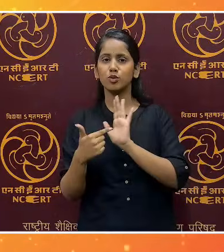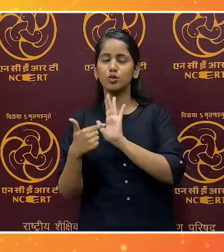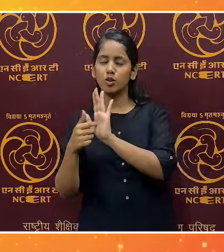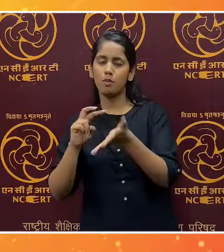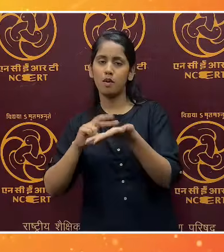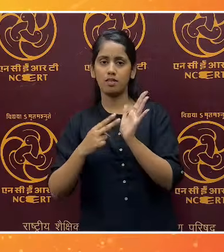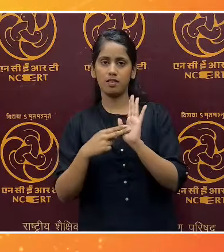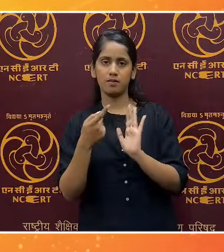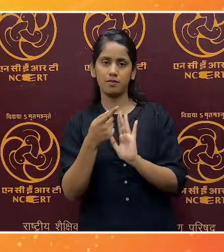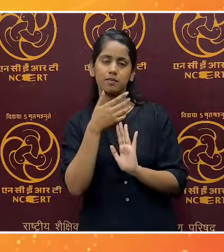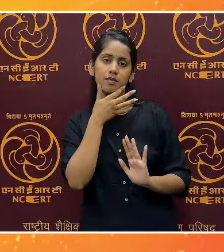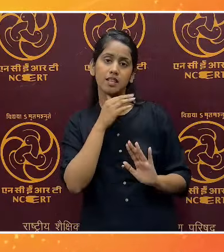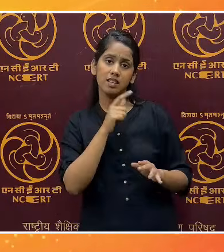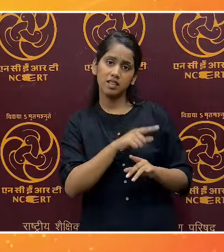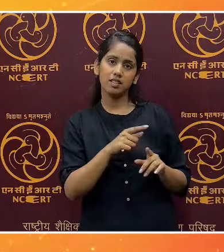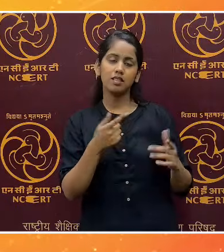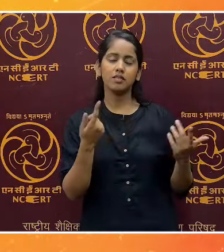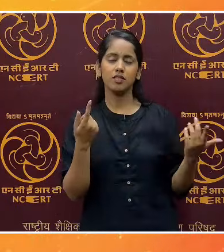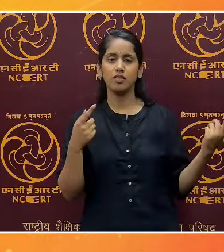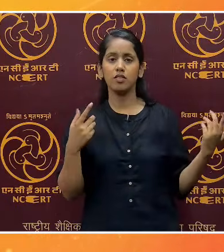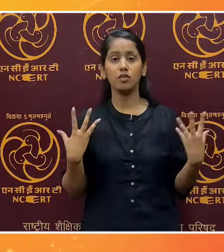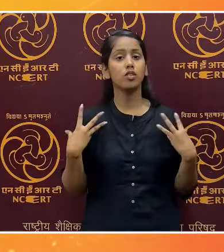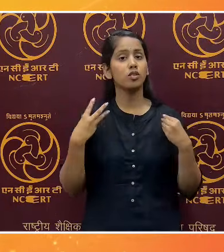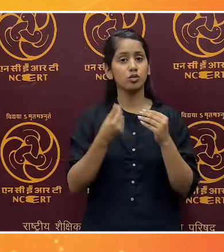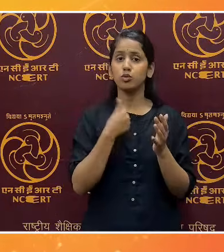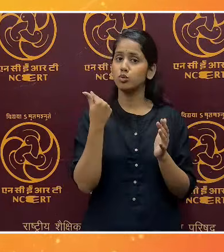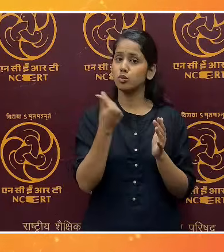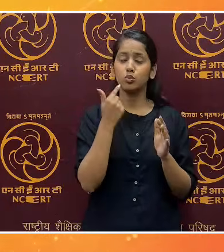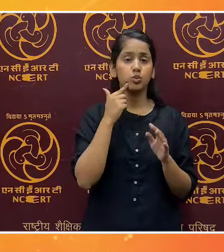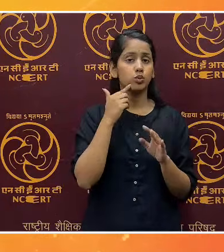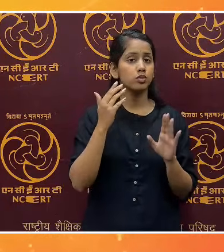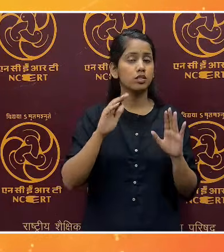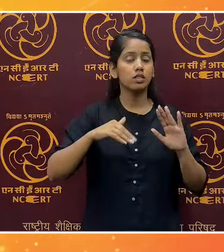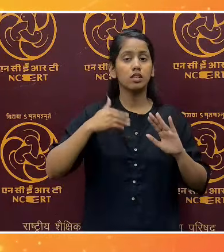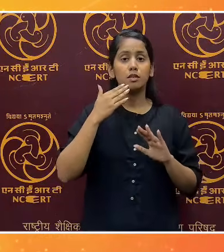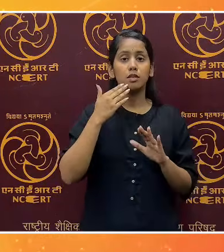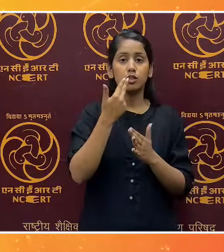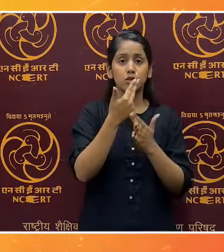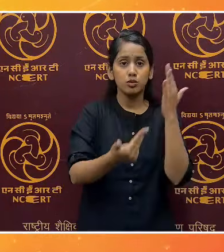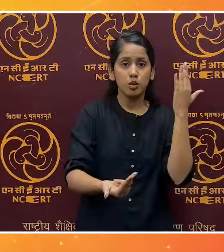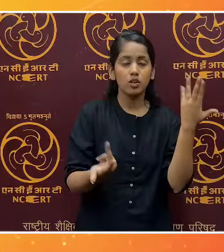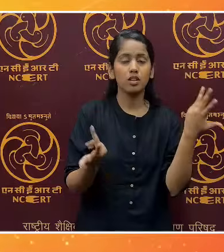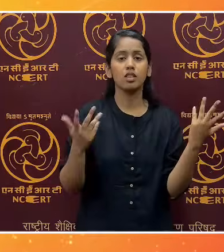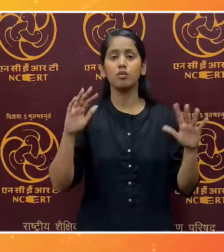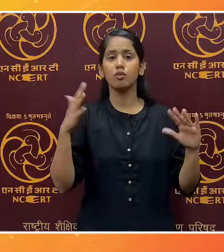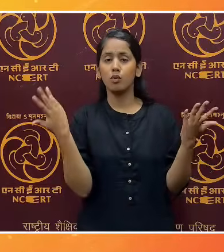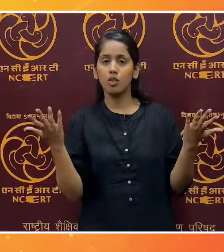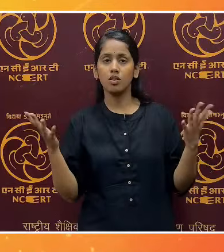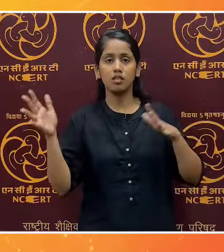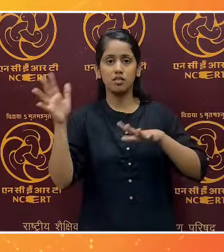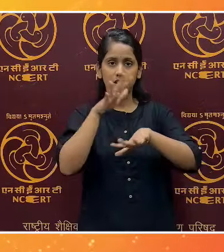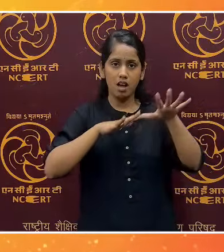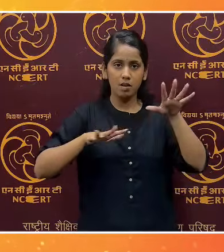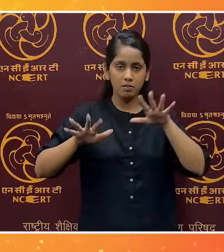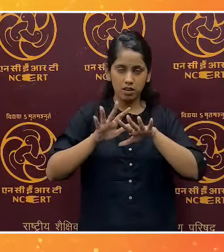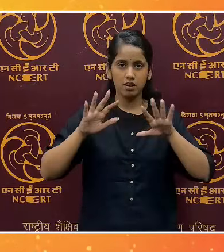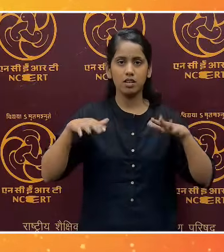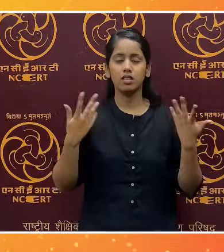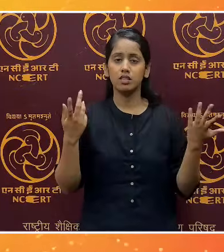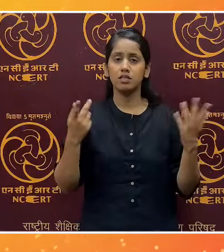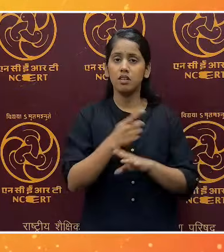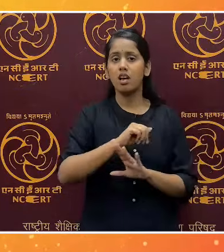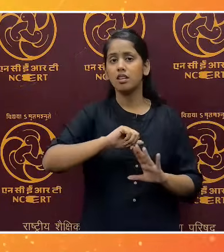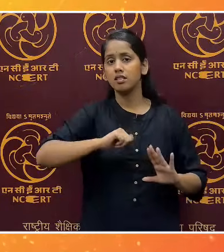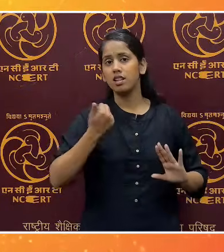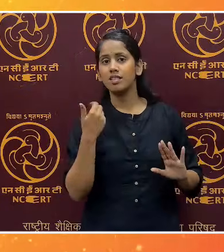this is the format which we used most of the time for the storytelling, for the drama, and another format which